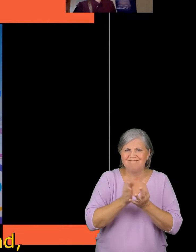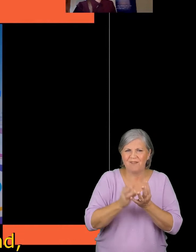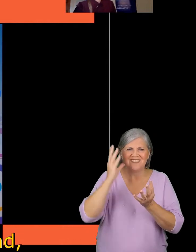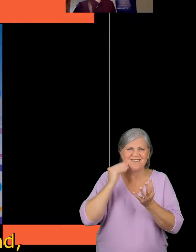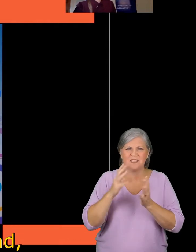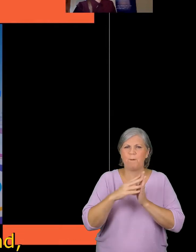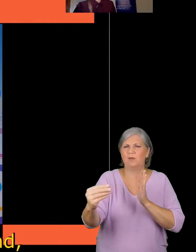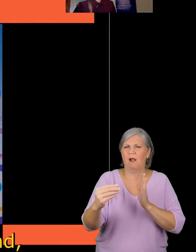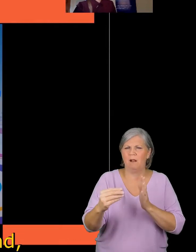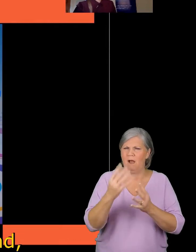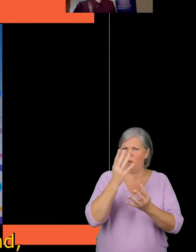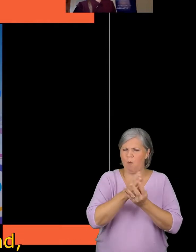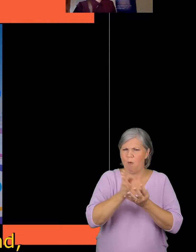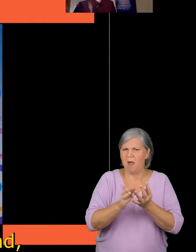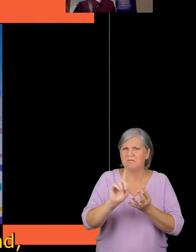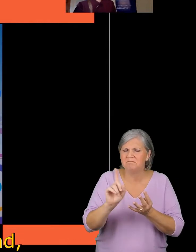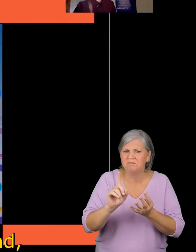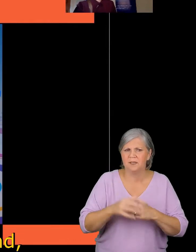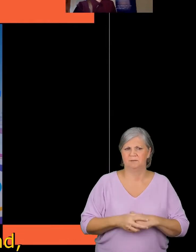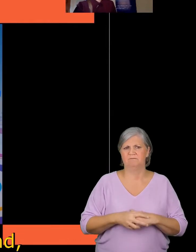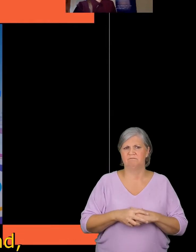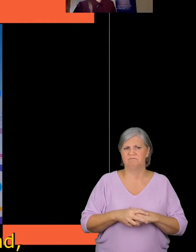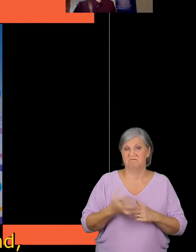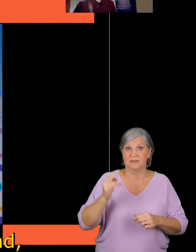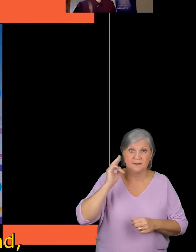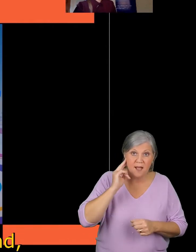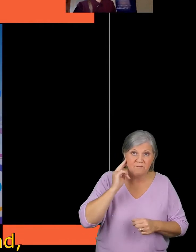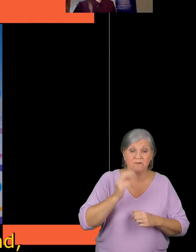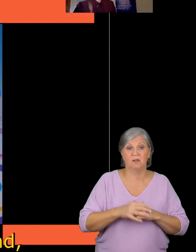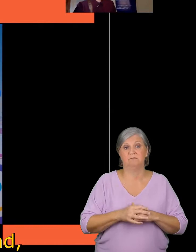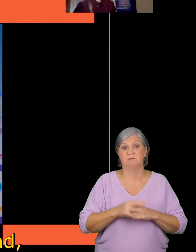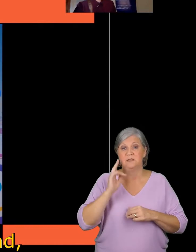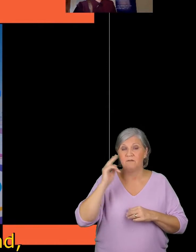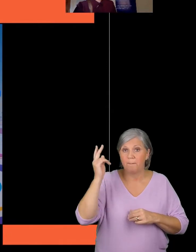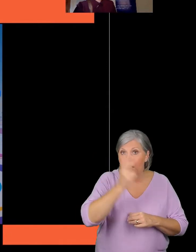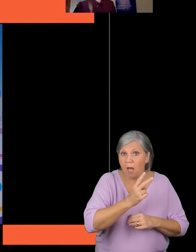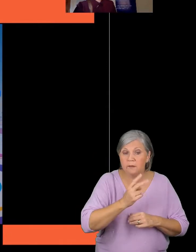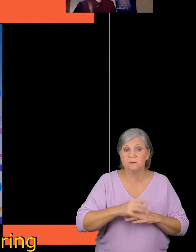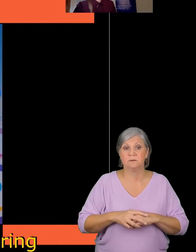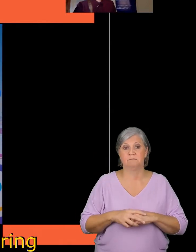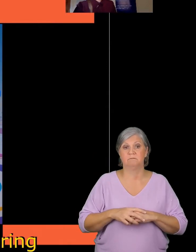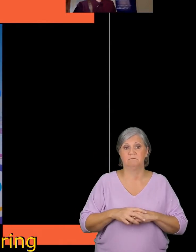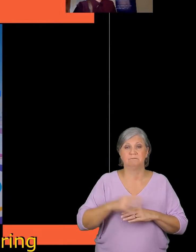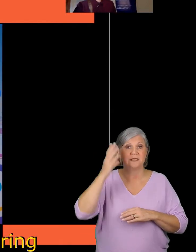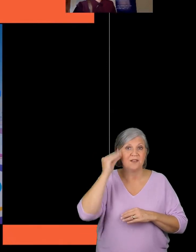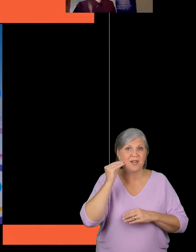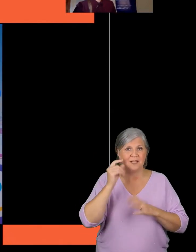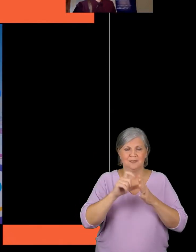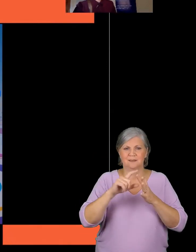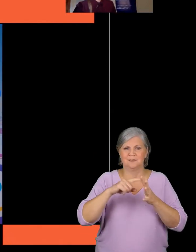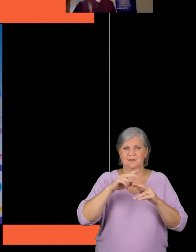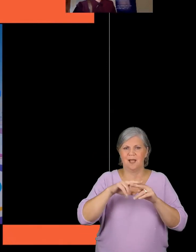4 pillars are deaf, people who are deaf-blind, deafened, and hard of hearing.